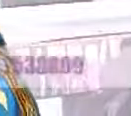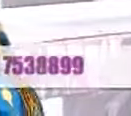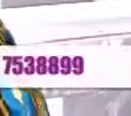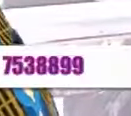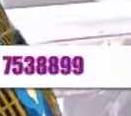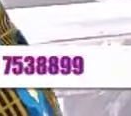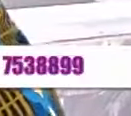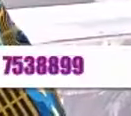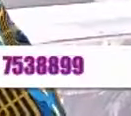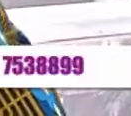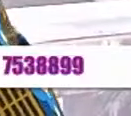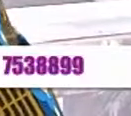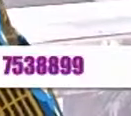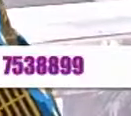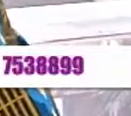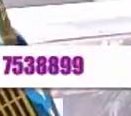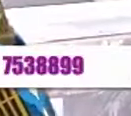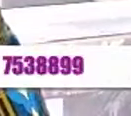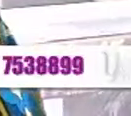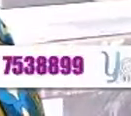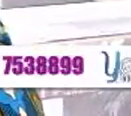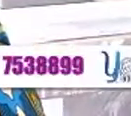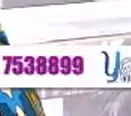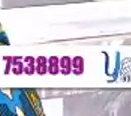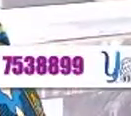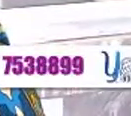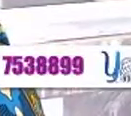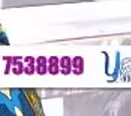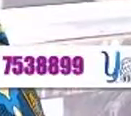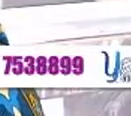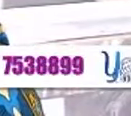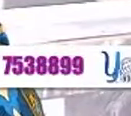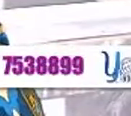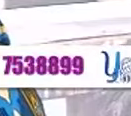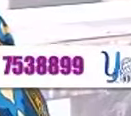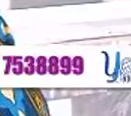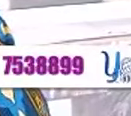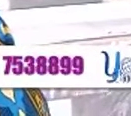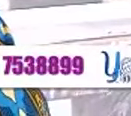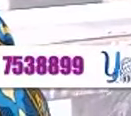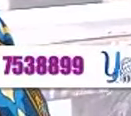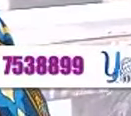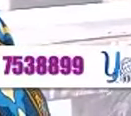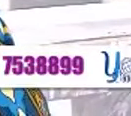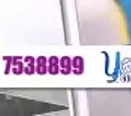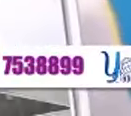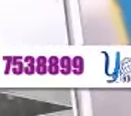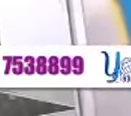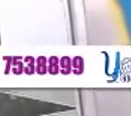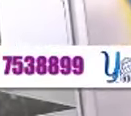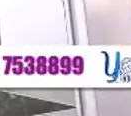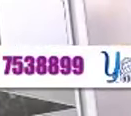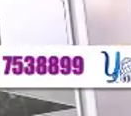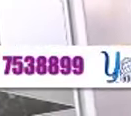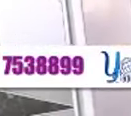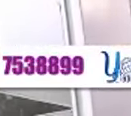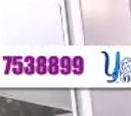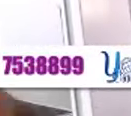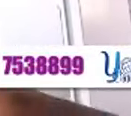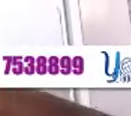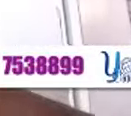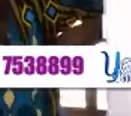get it. Albaka. Albaka, important. Yo, nga transfer la sto. Ya transfer la sto. Ha, code ni nje. Okay. Important. Si la ID